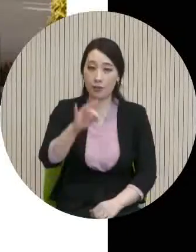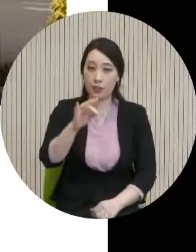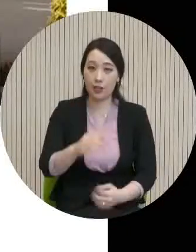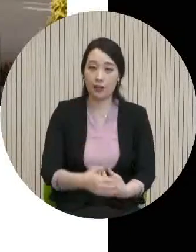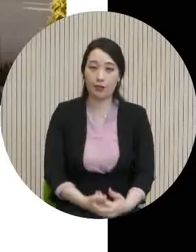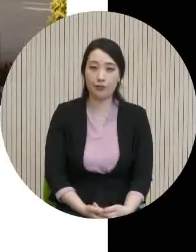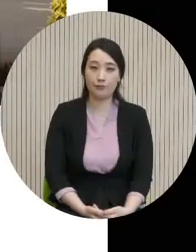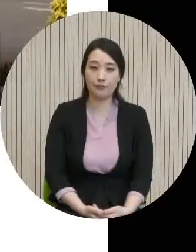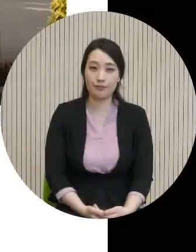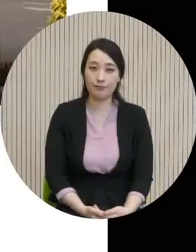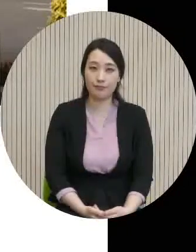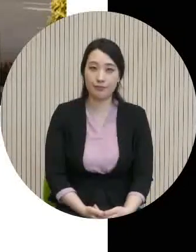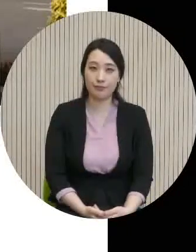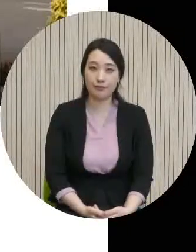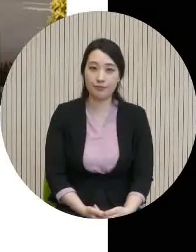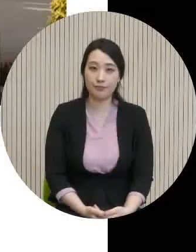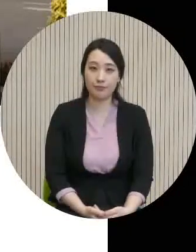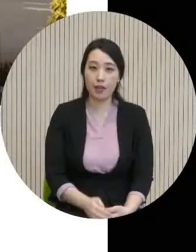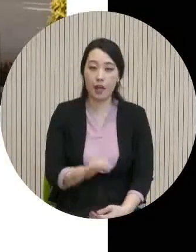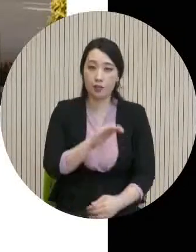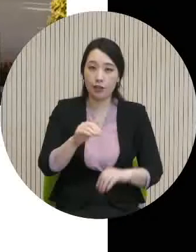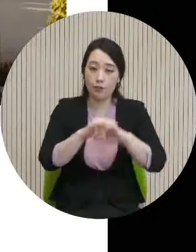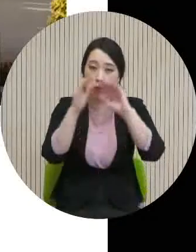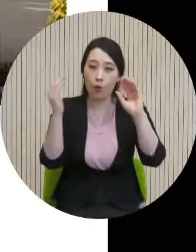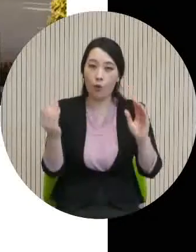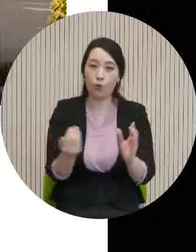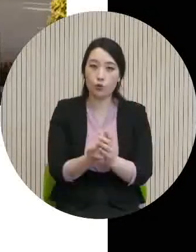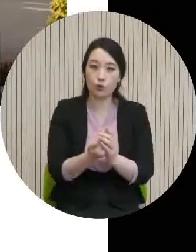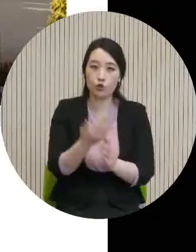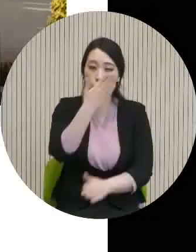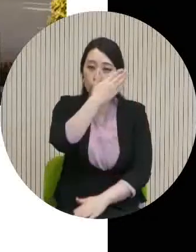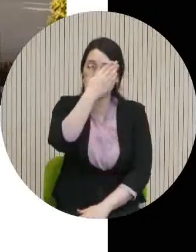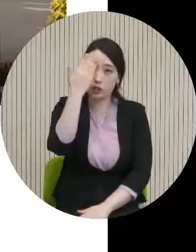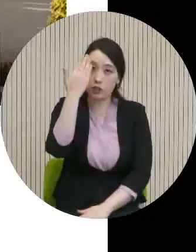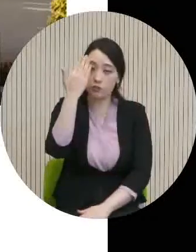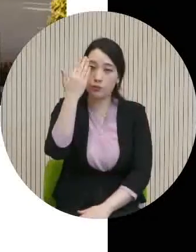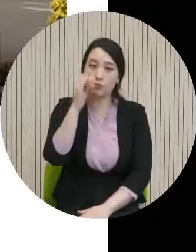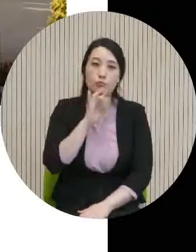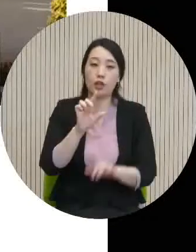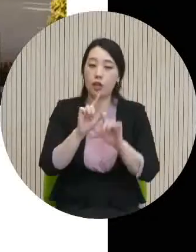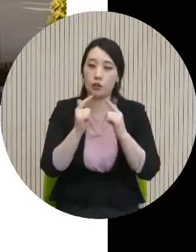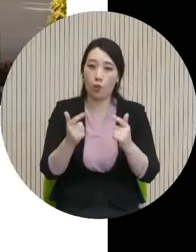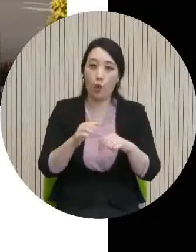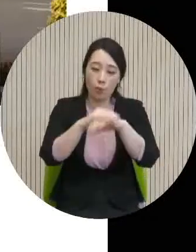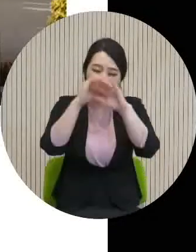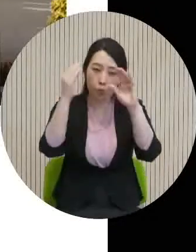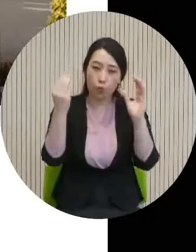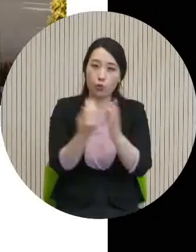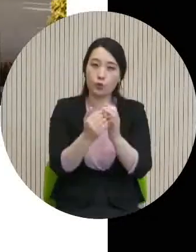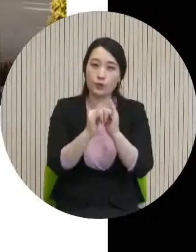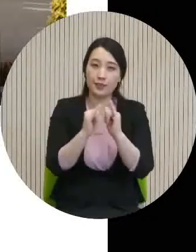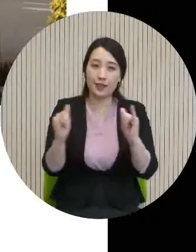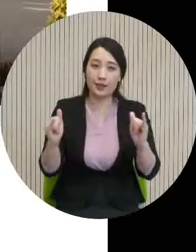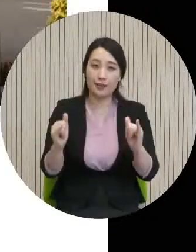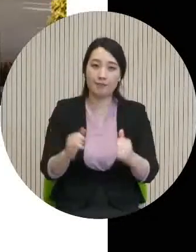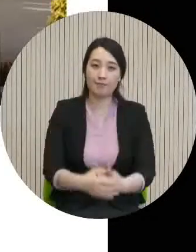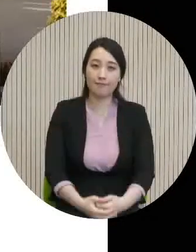where all of us nowadays, not just the younger generation, but all of us go to